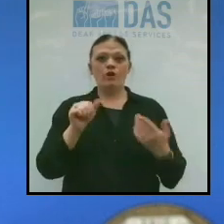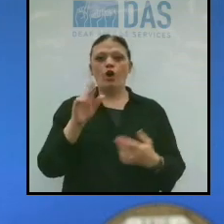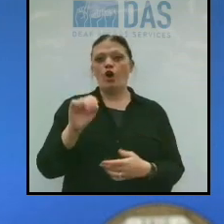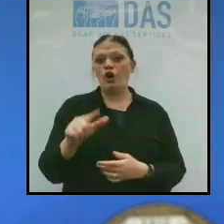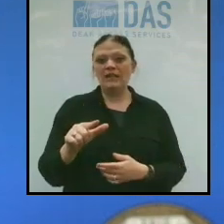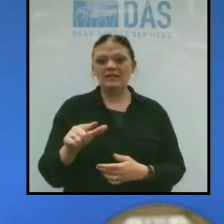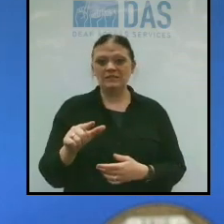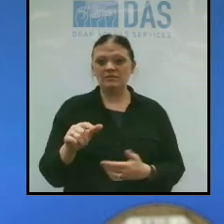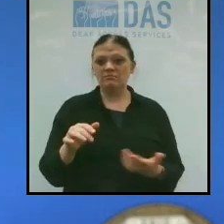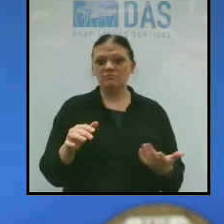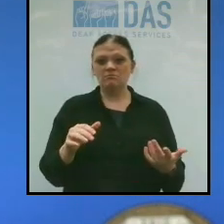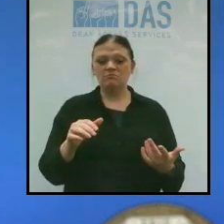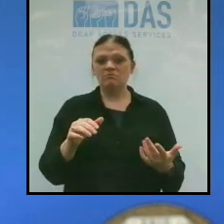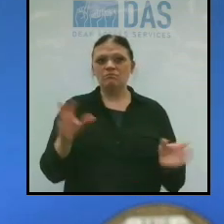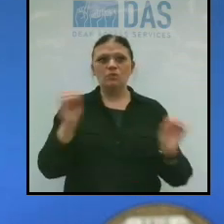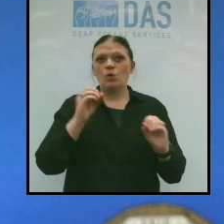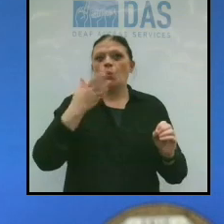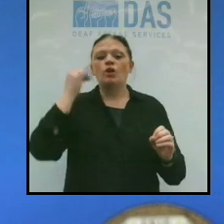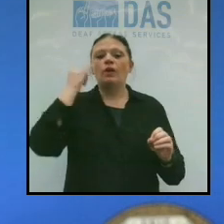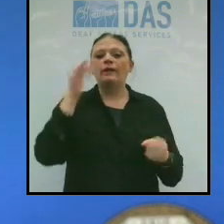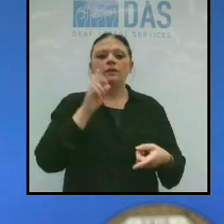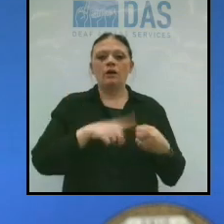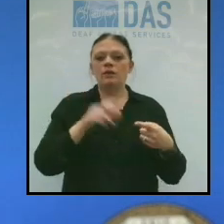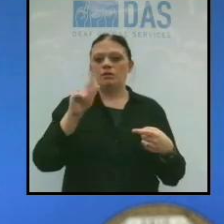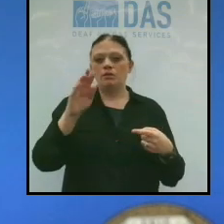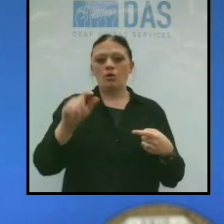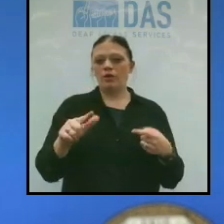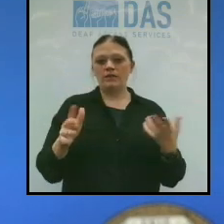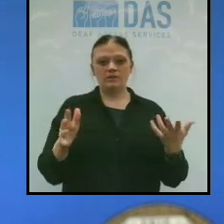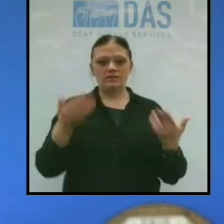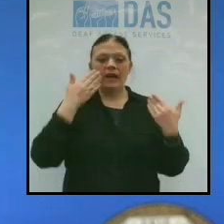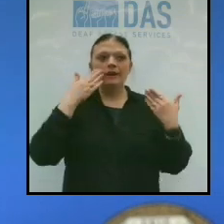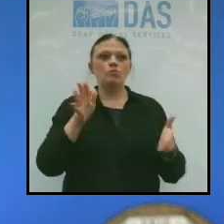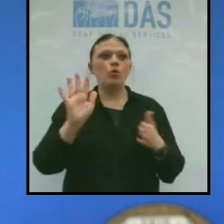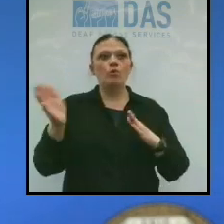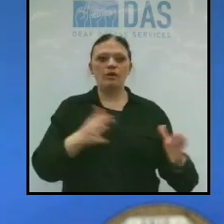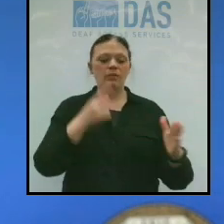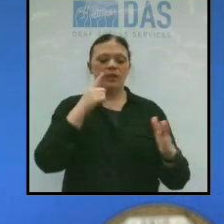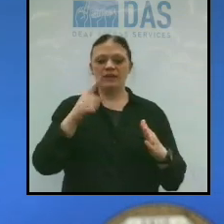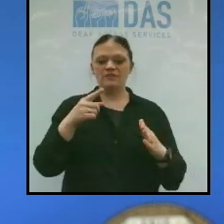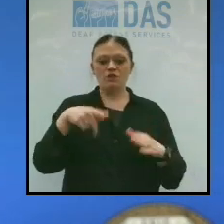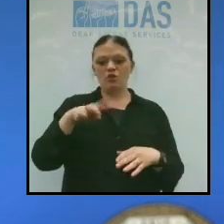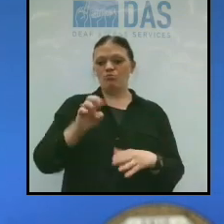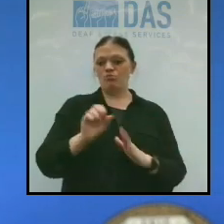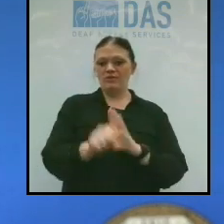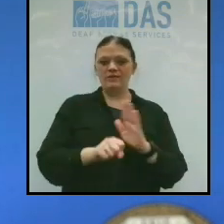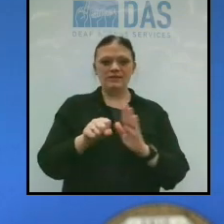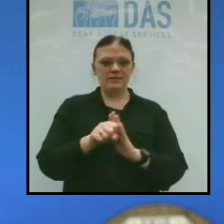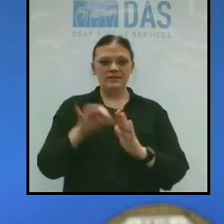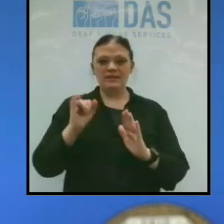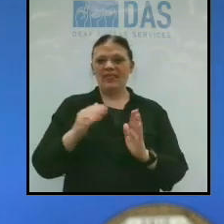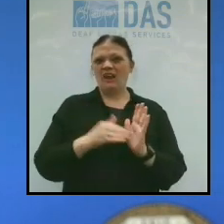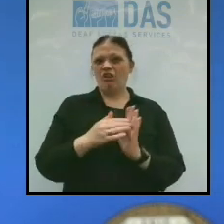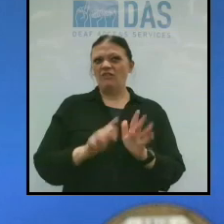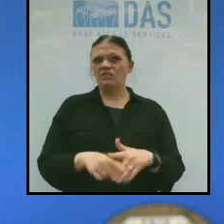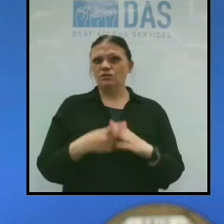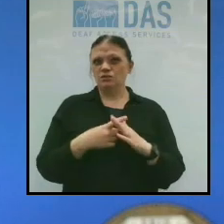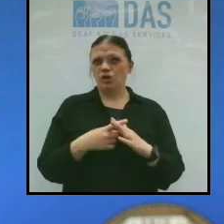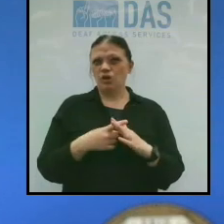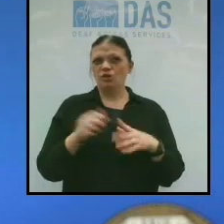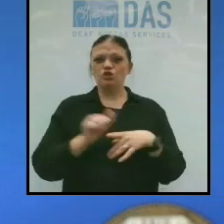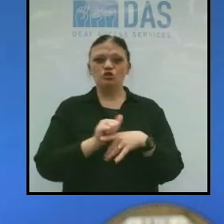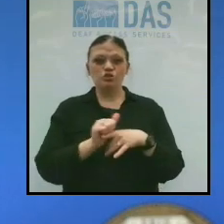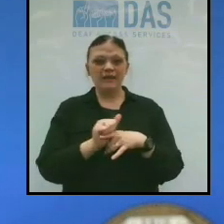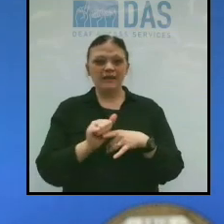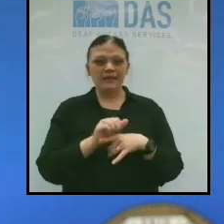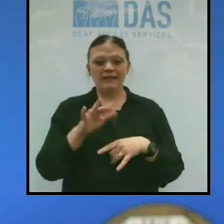I don't think we're really going to have a good idea until August. I don't know what their plans are for the preseason. Preseason often starts with the training